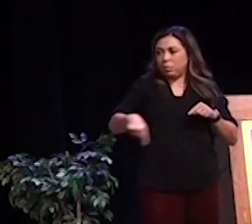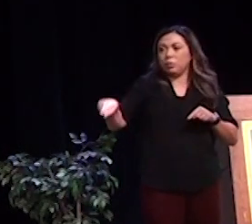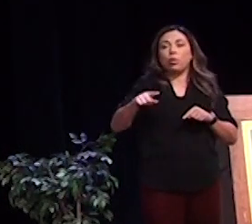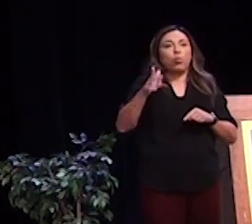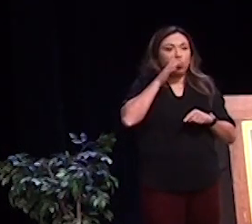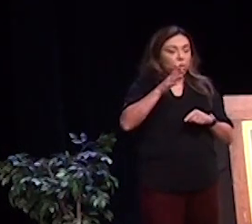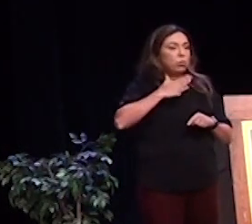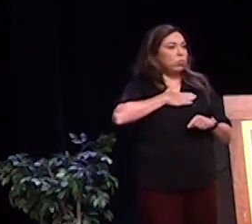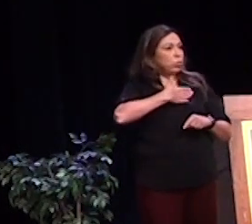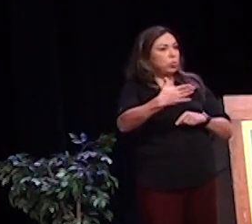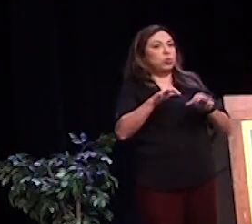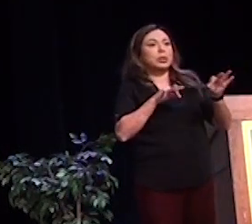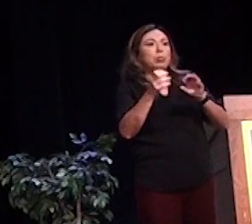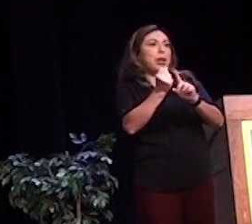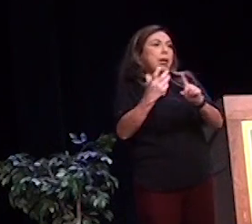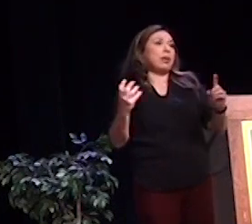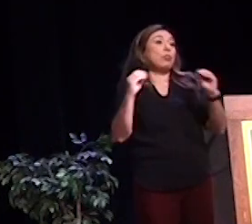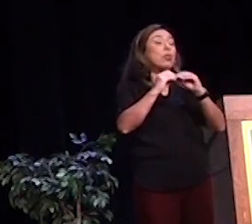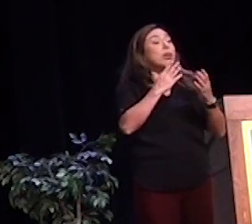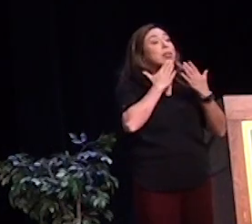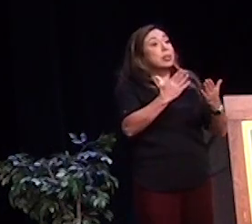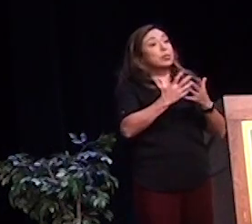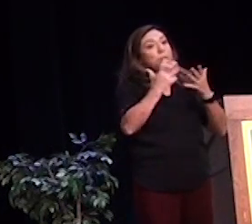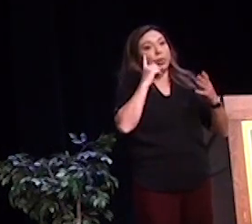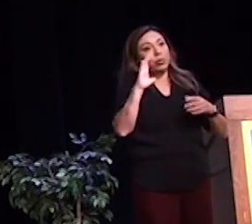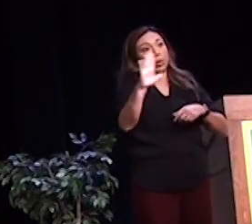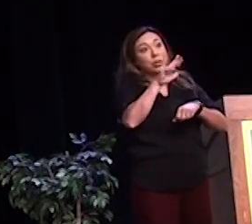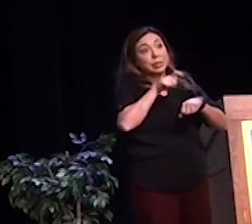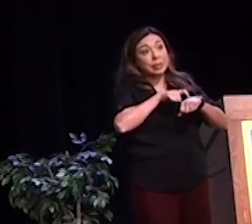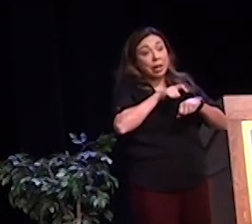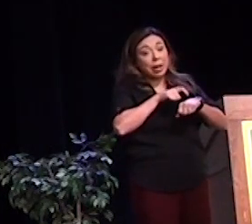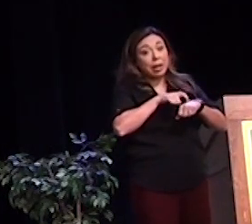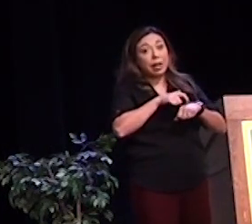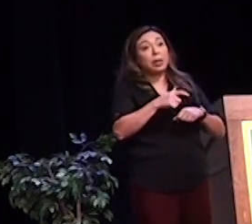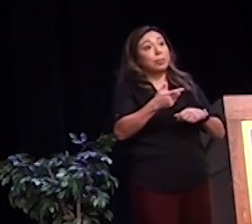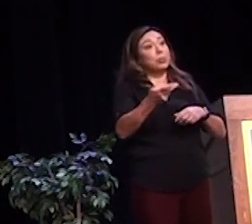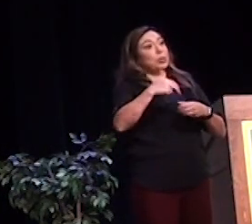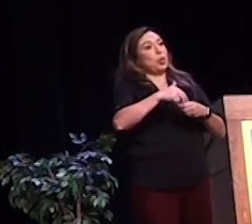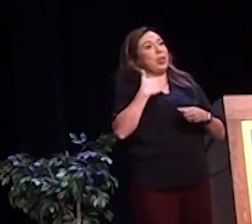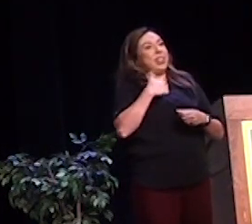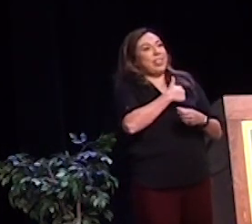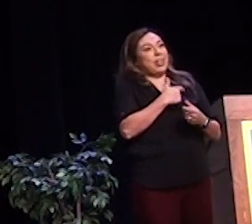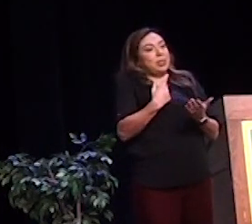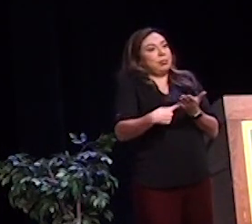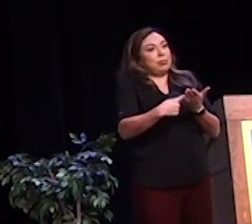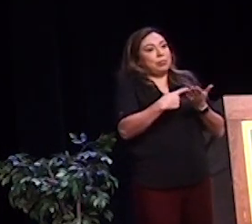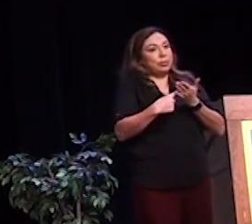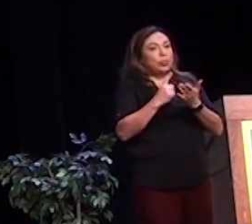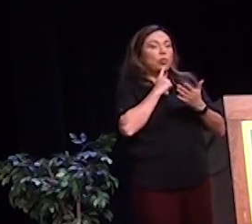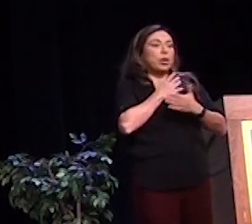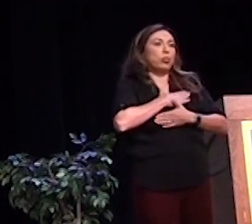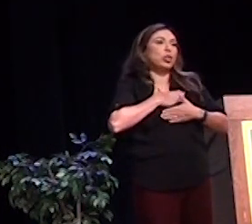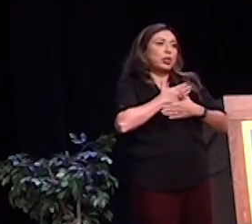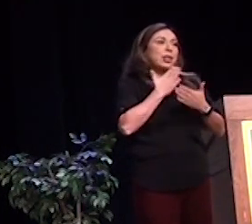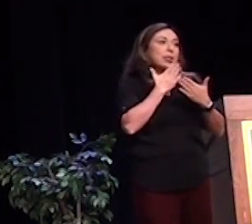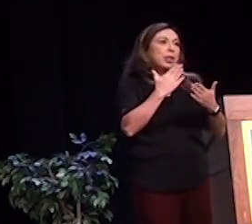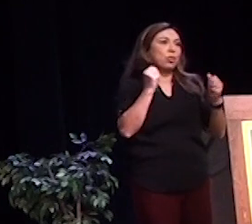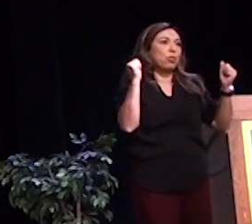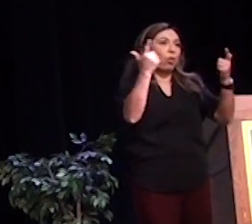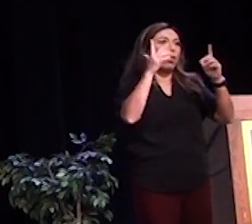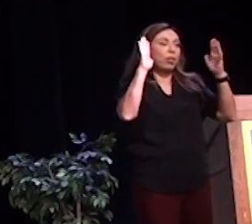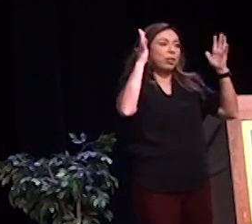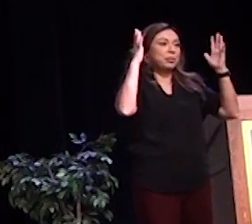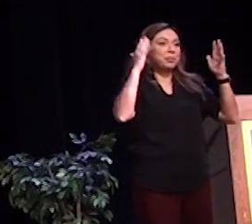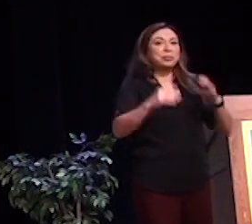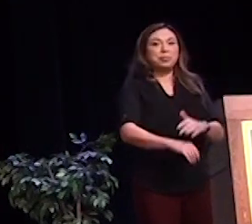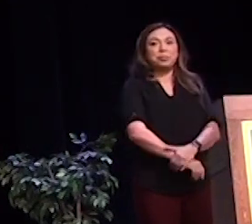to explain more. So thank you so much for your time and for joining us for this conversation. We really appreciate it. Thank you all.